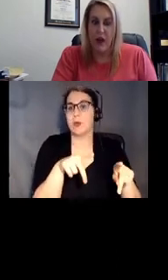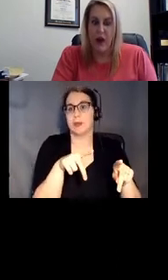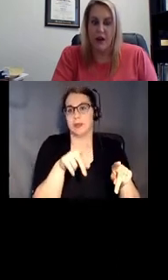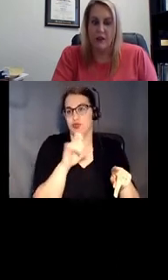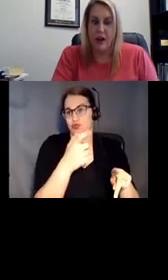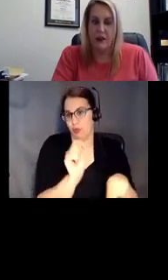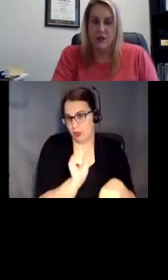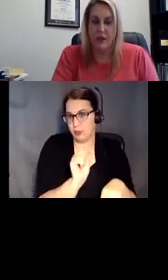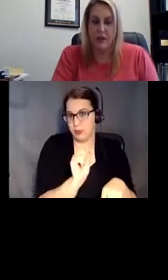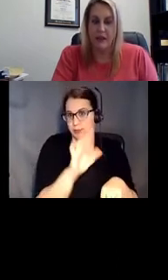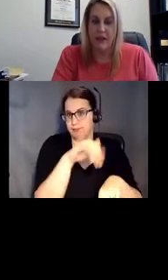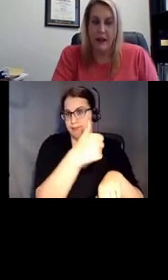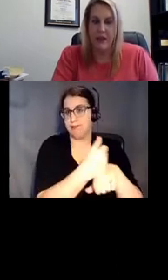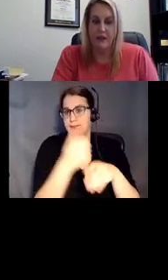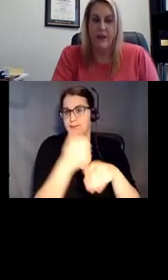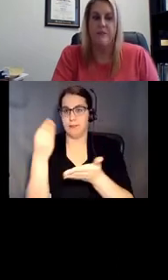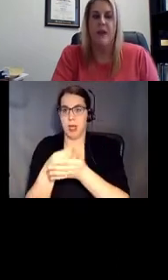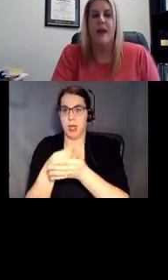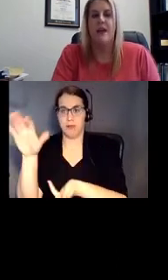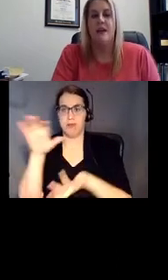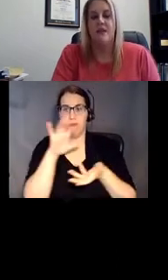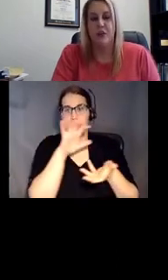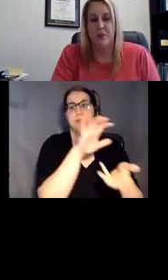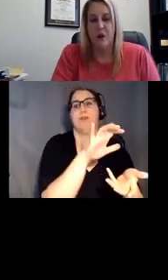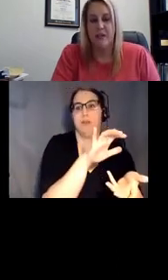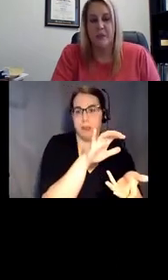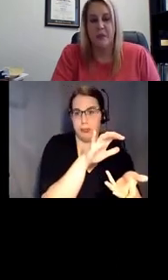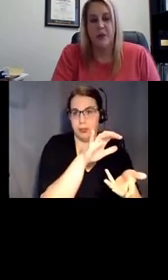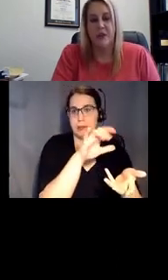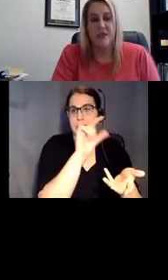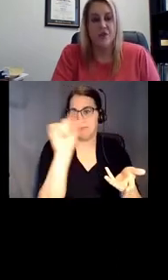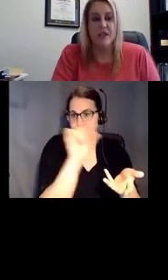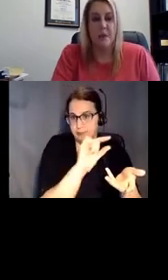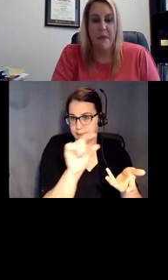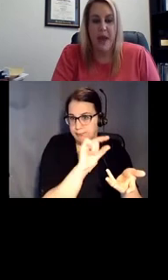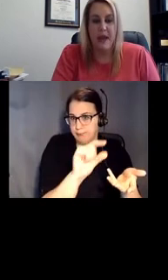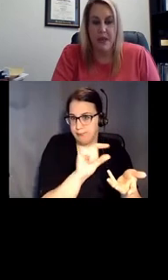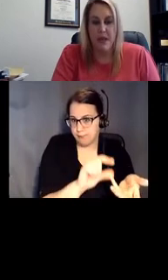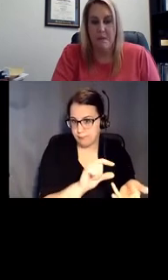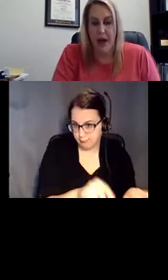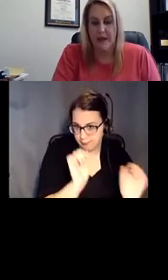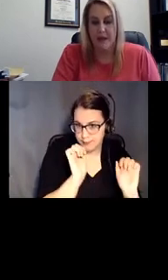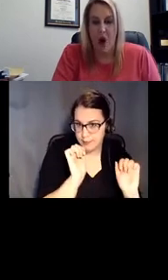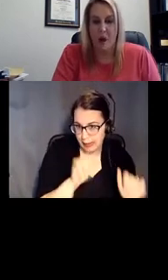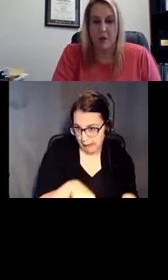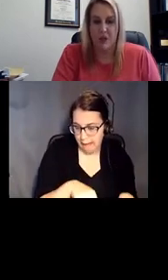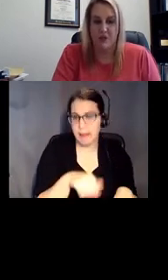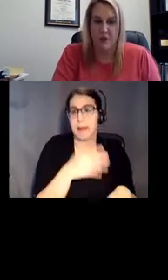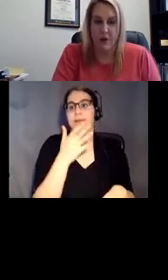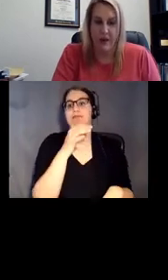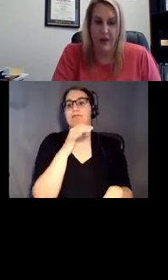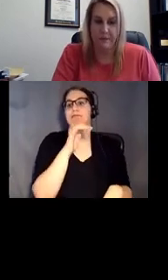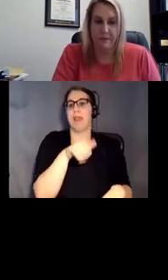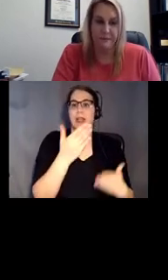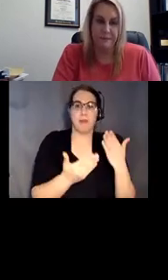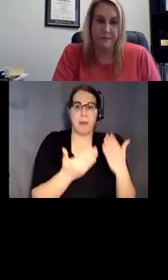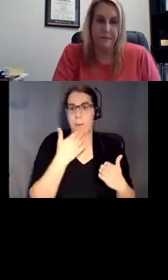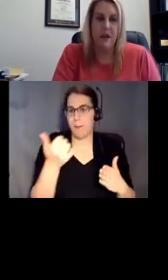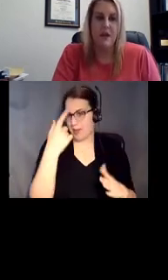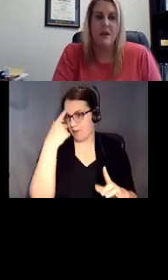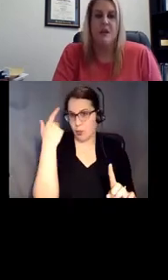their eligibility negatively, then a first-party supplemental needs trust may be the best option for